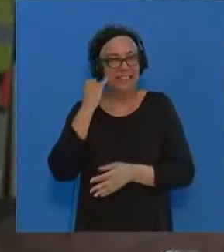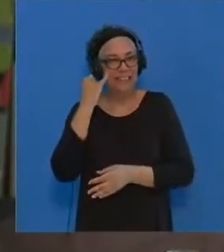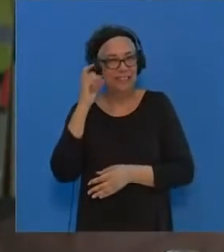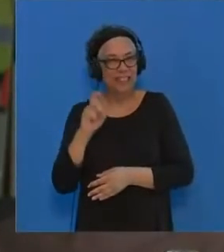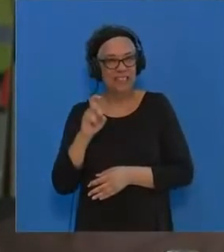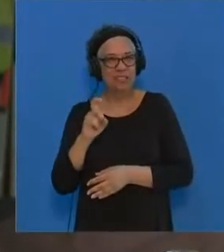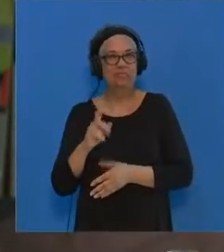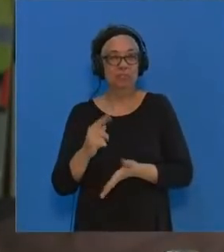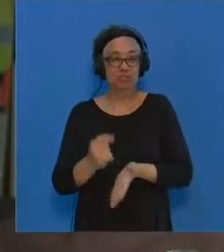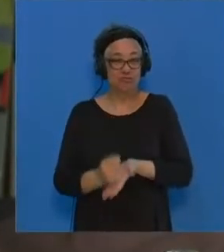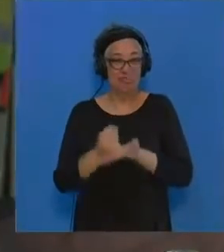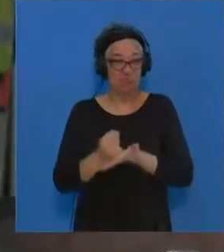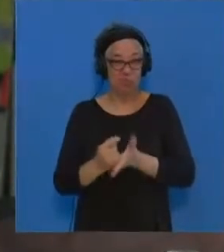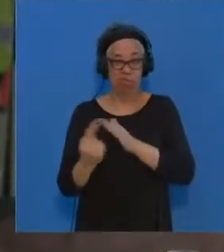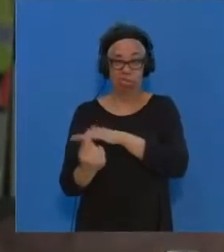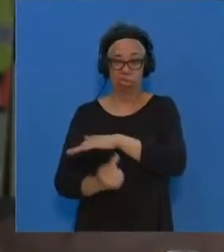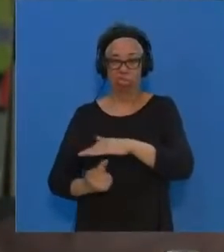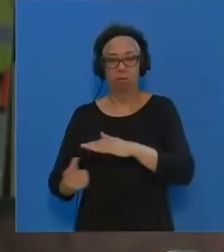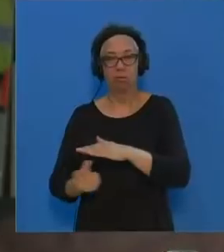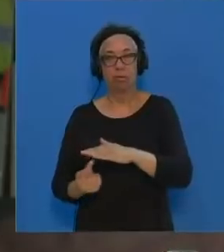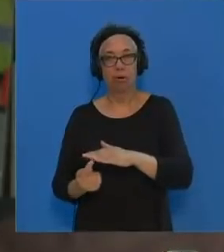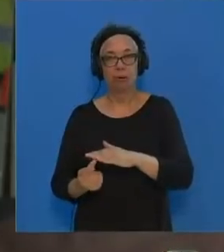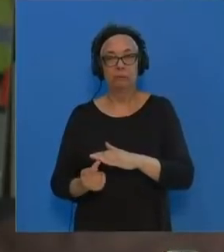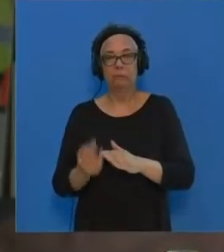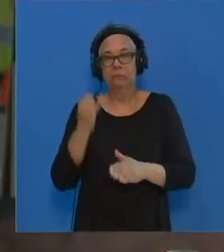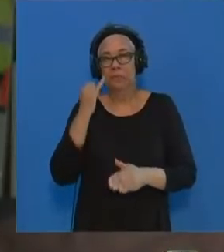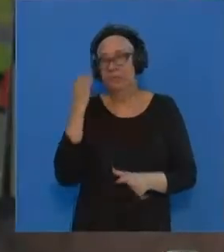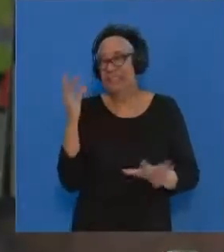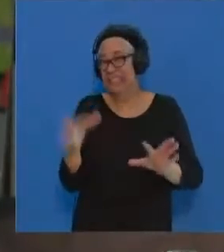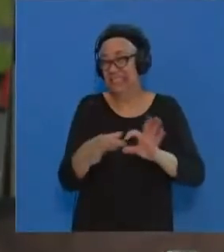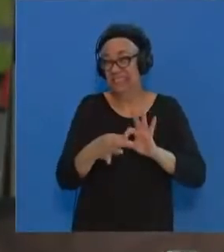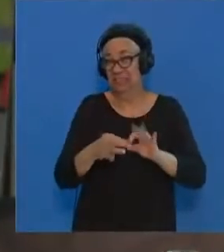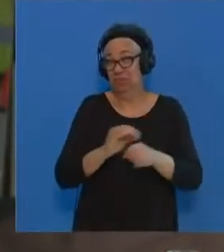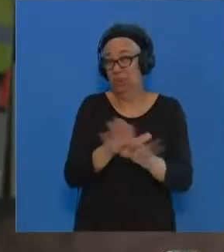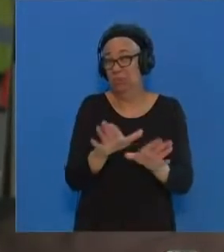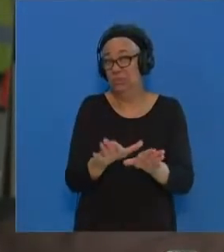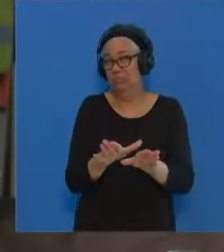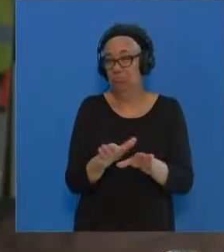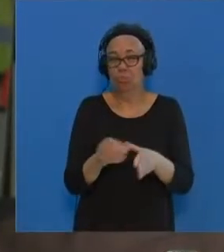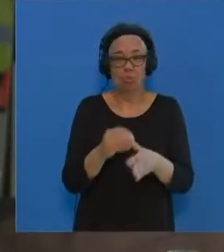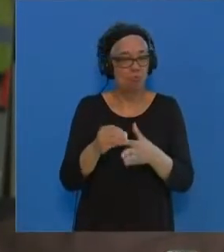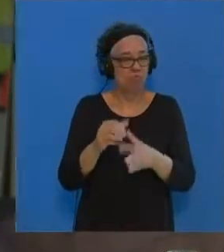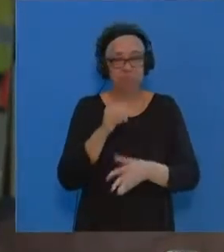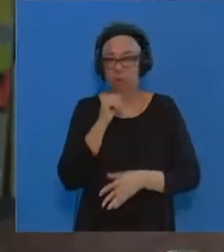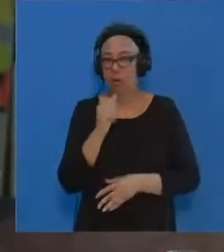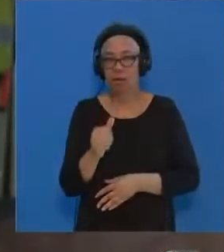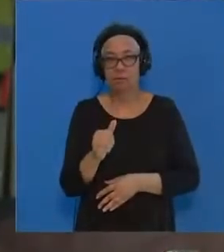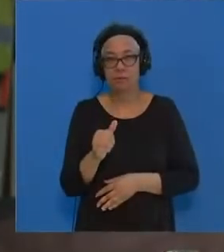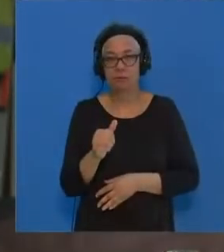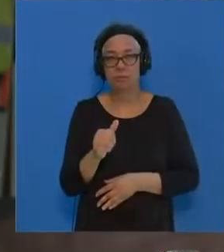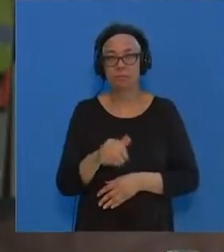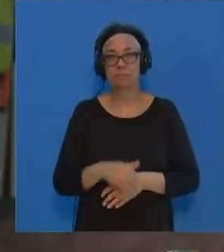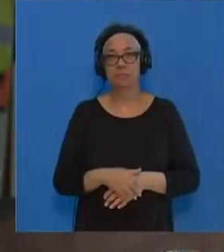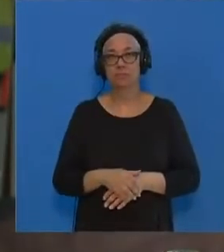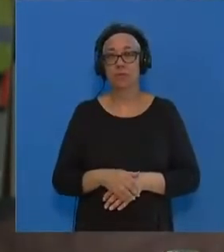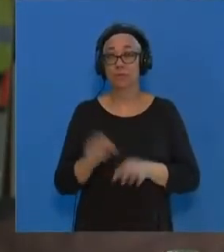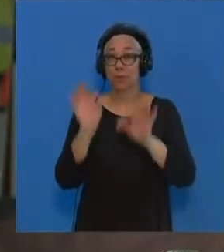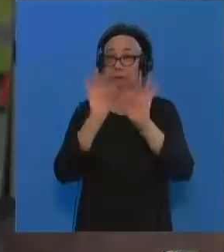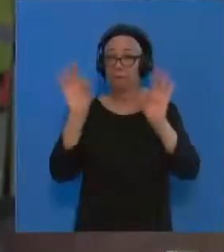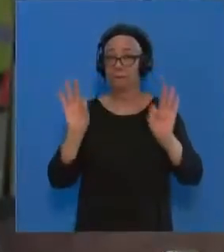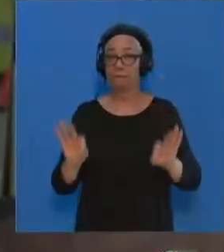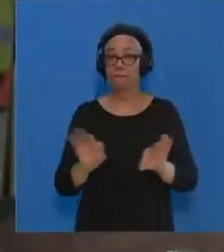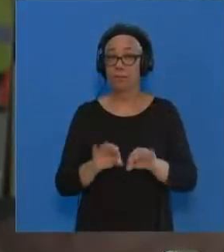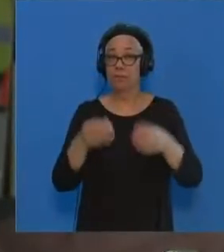or quarantine, whether related to COVID-19 or otherwise. Once a traveler completes the online